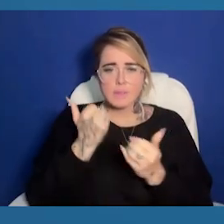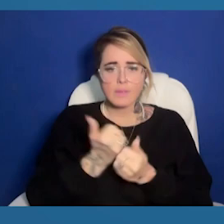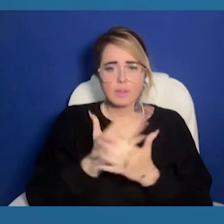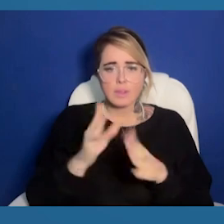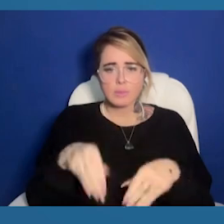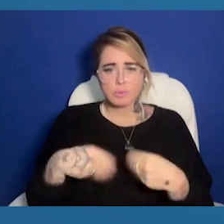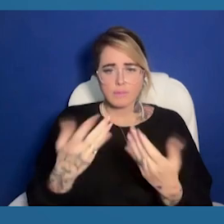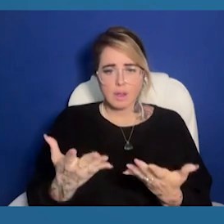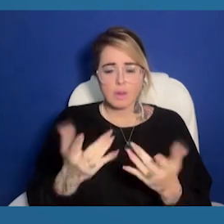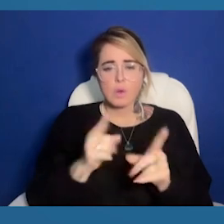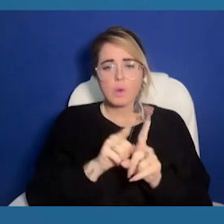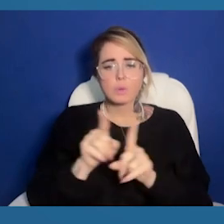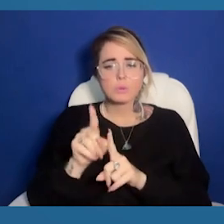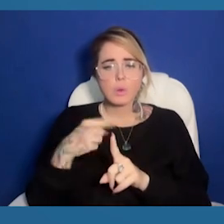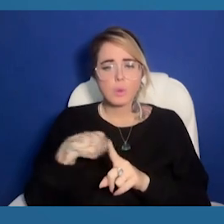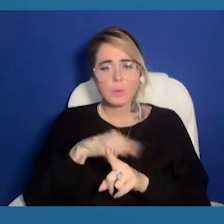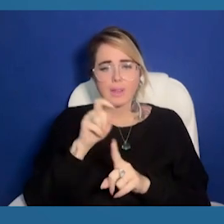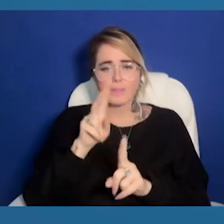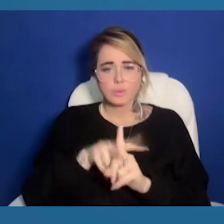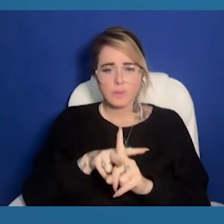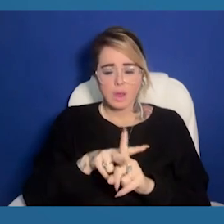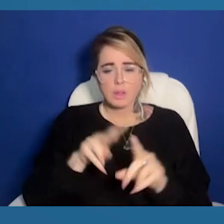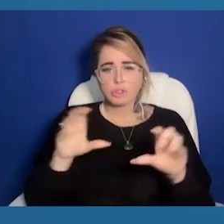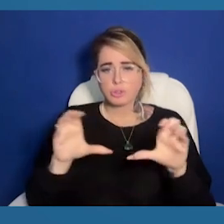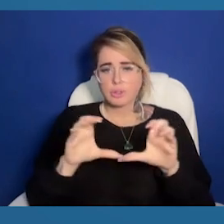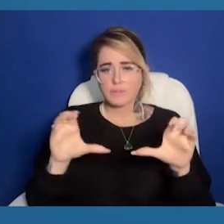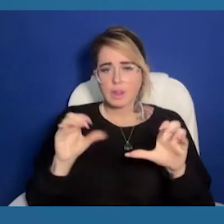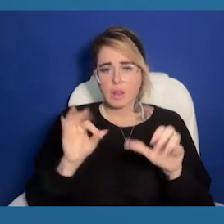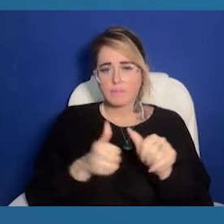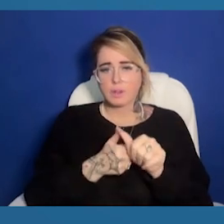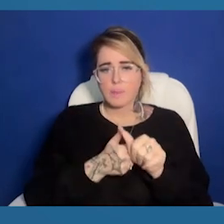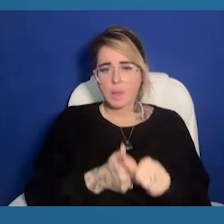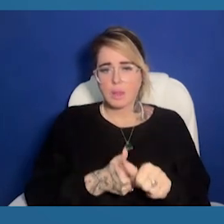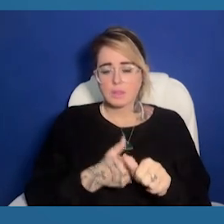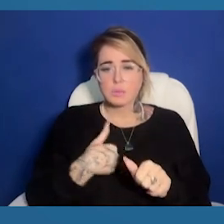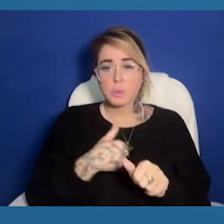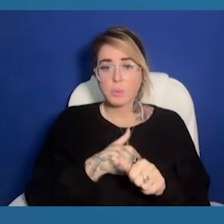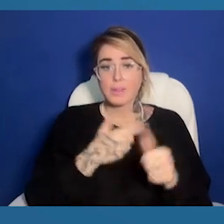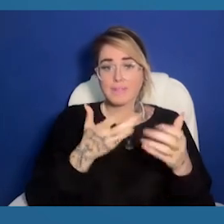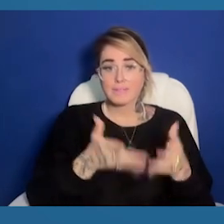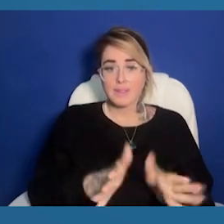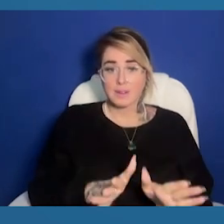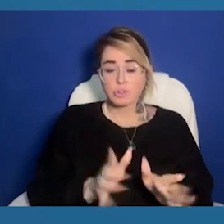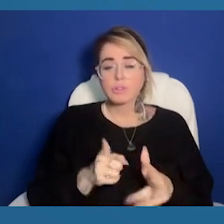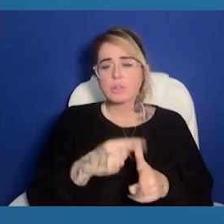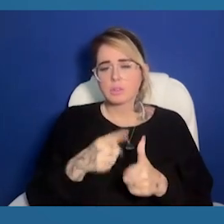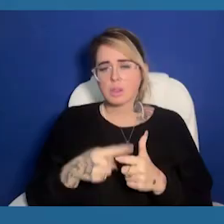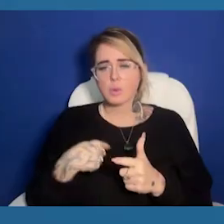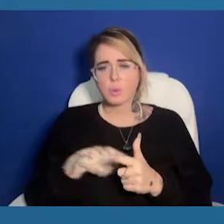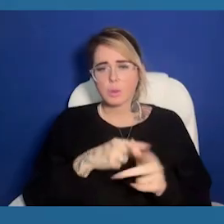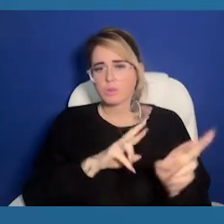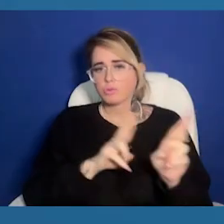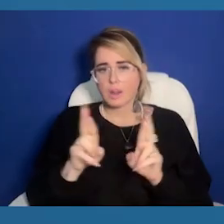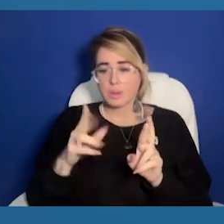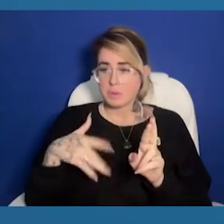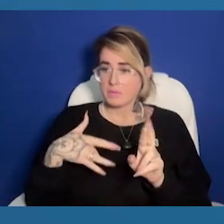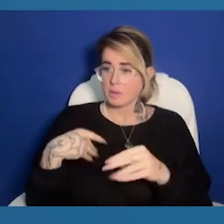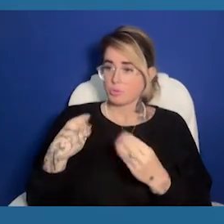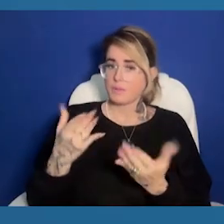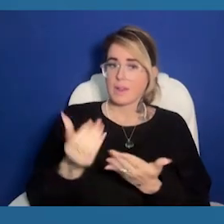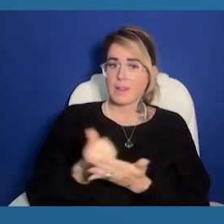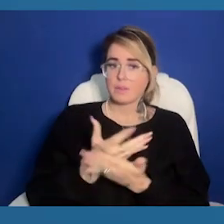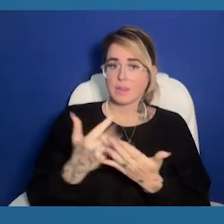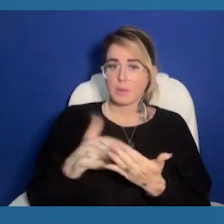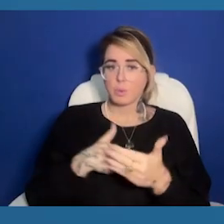It'll also, we have to file what's called a certificate of compliance when we are done, and we are ready, or we think we've provided everything that we have